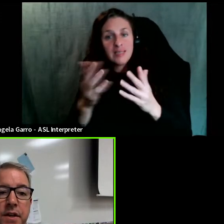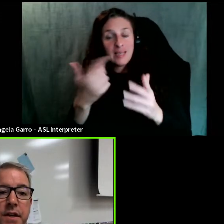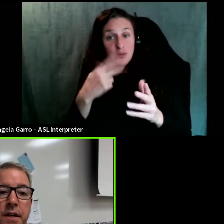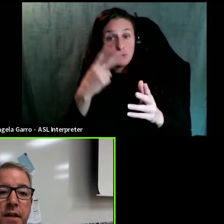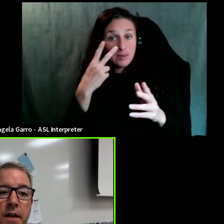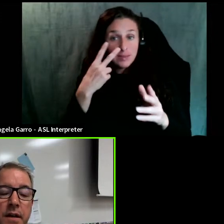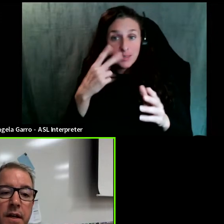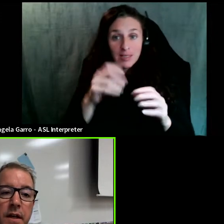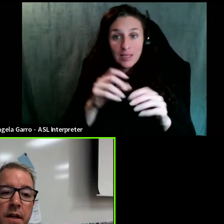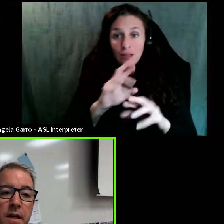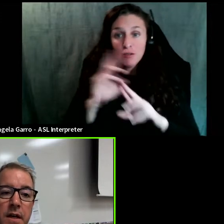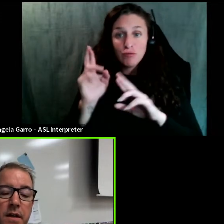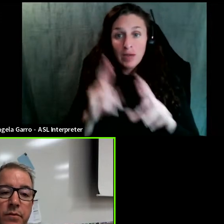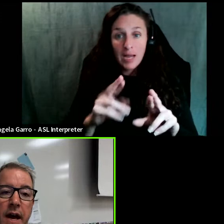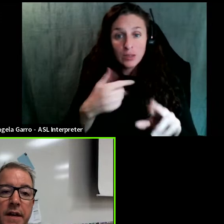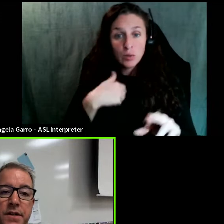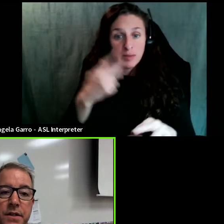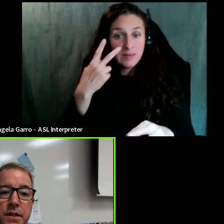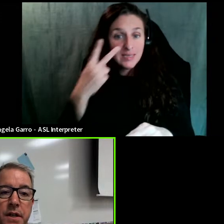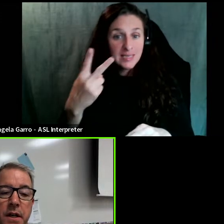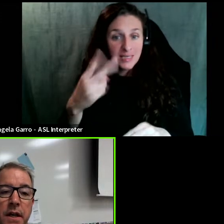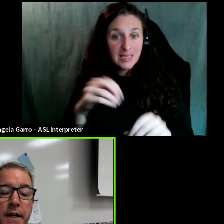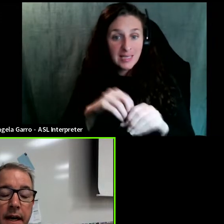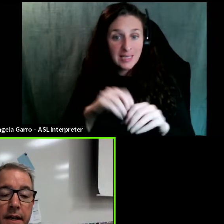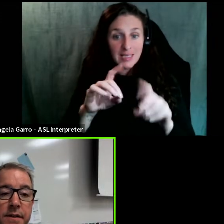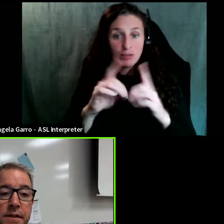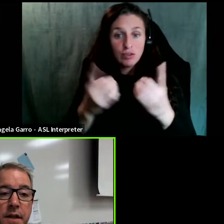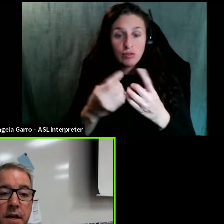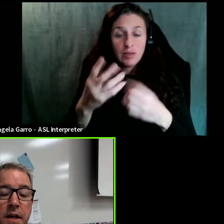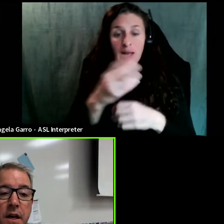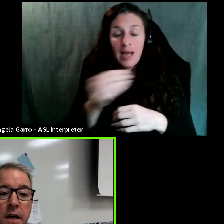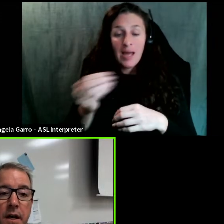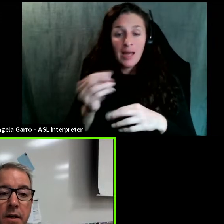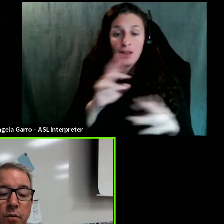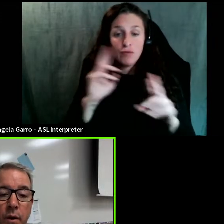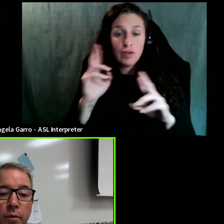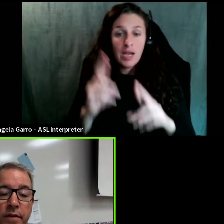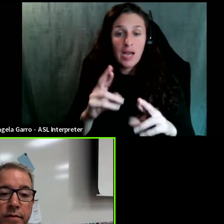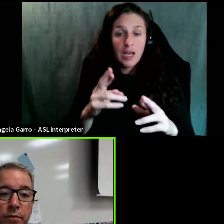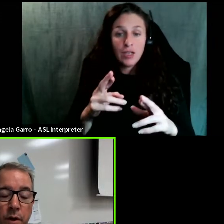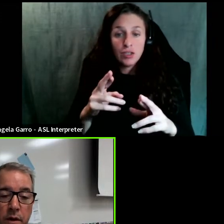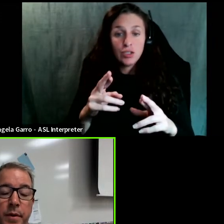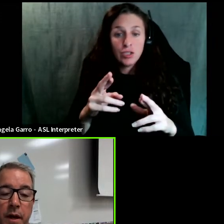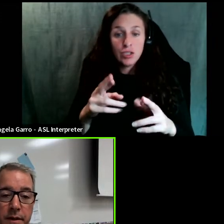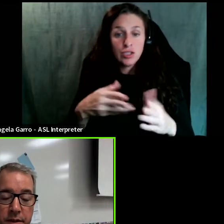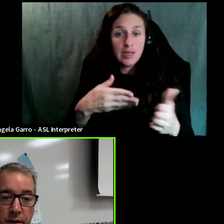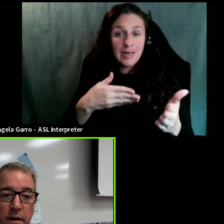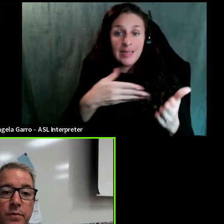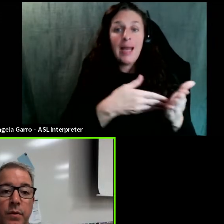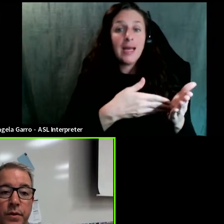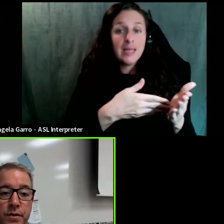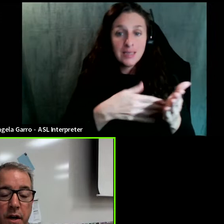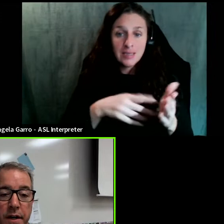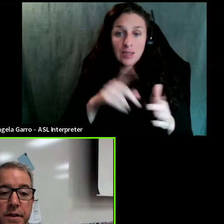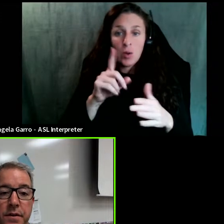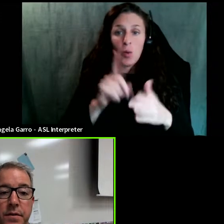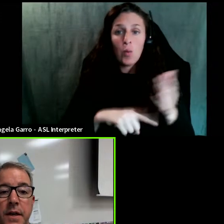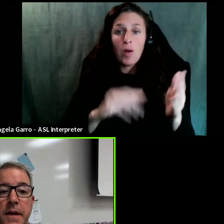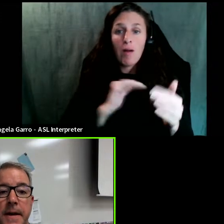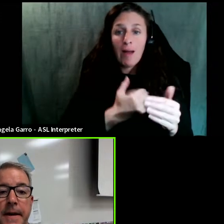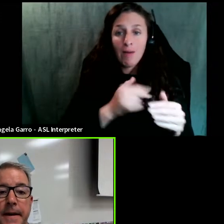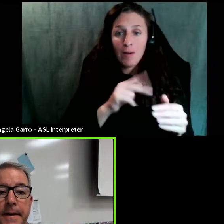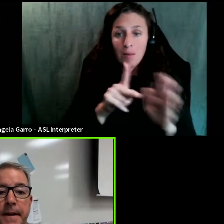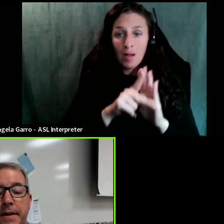in the district, and the reaction against what our policies are and what we're trying to